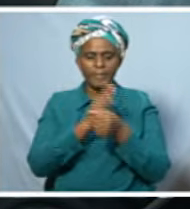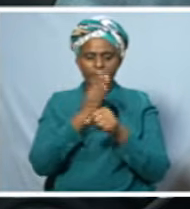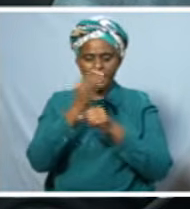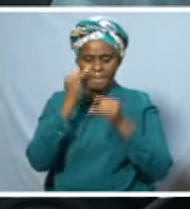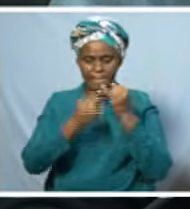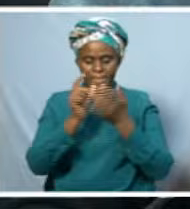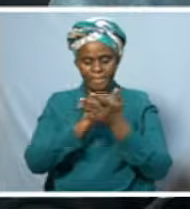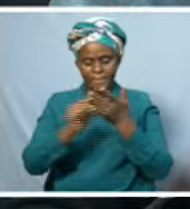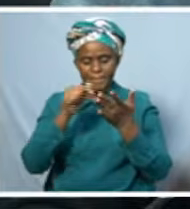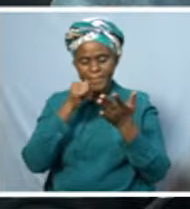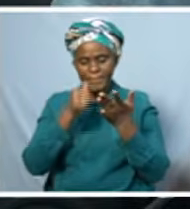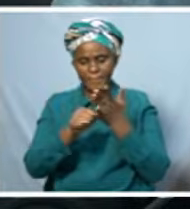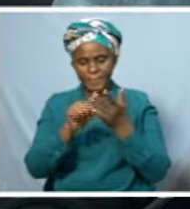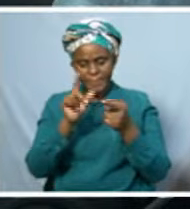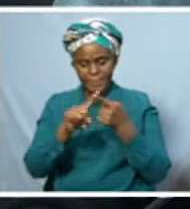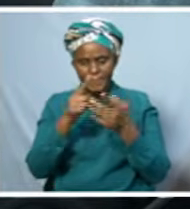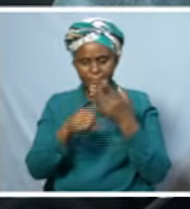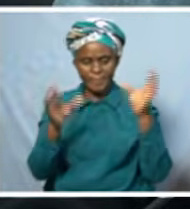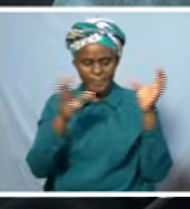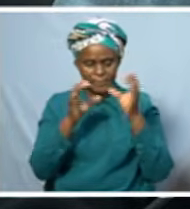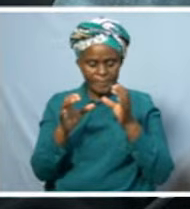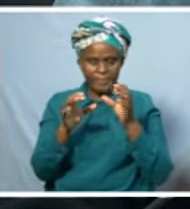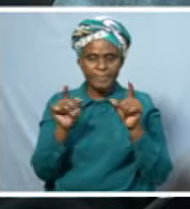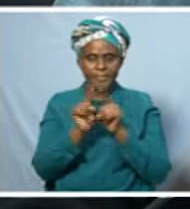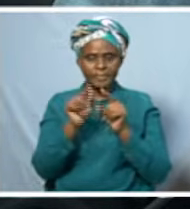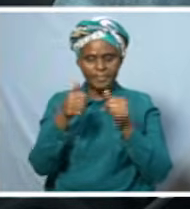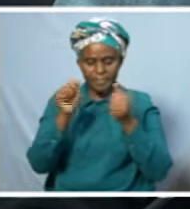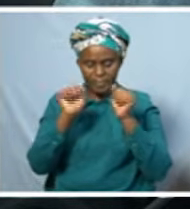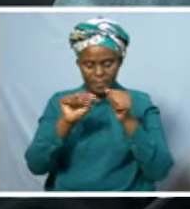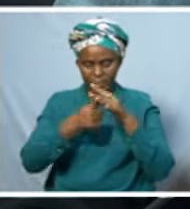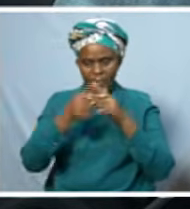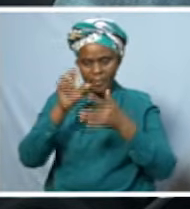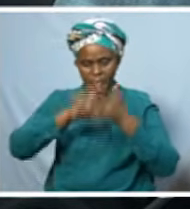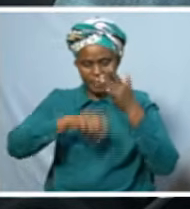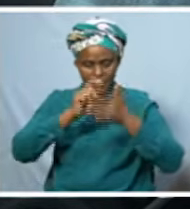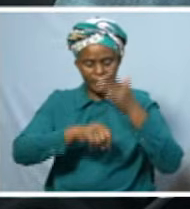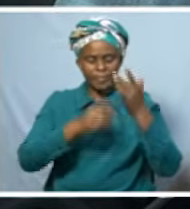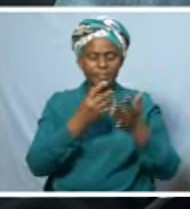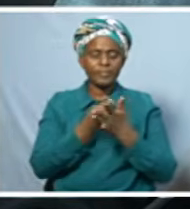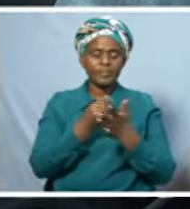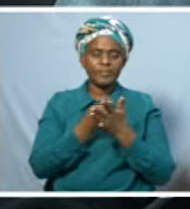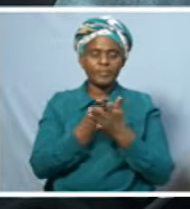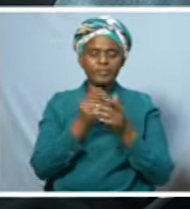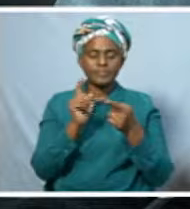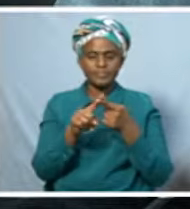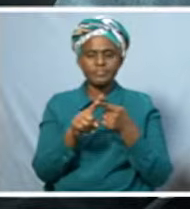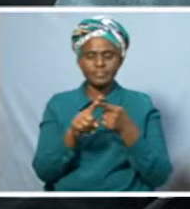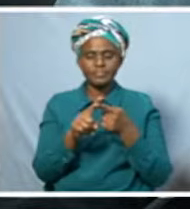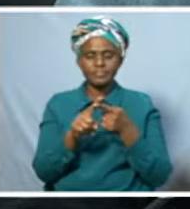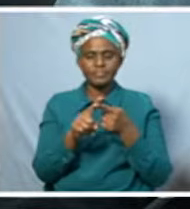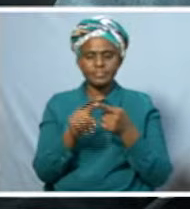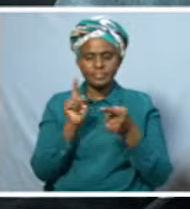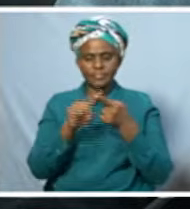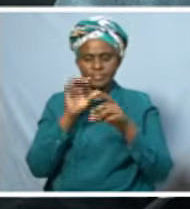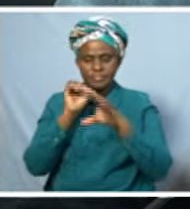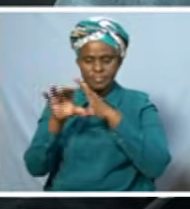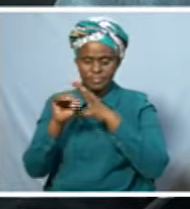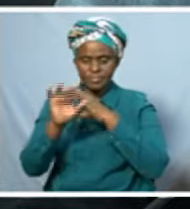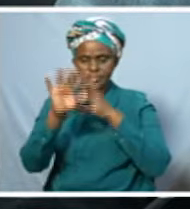written a letter to that council that they can start deducting the money to be remitted to your